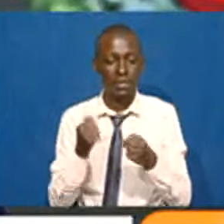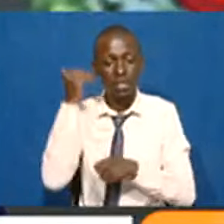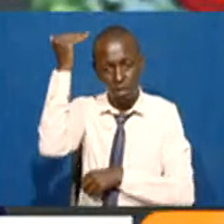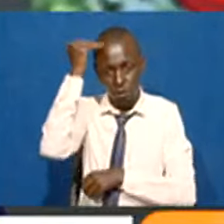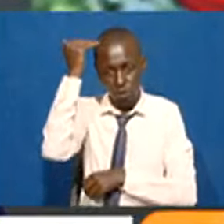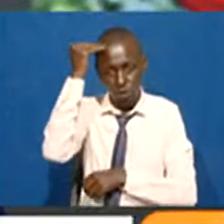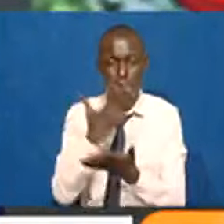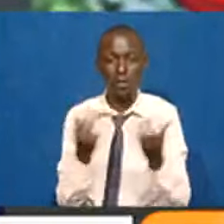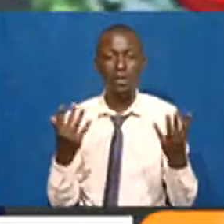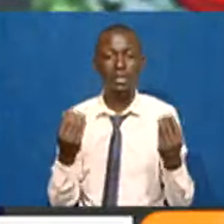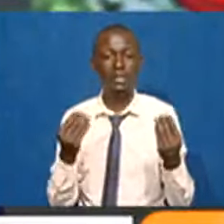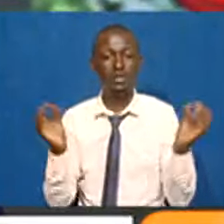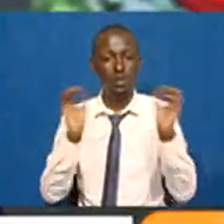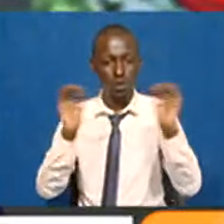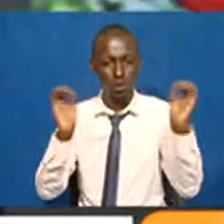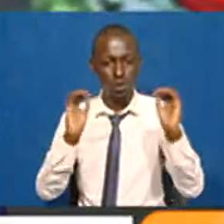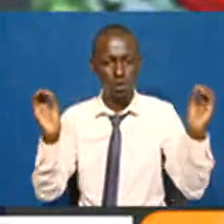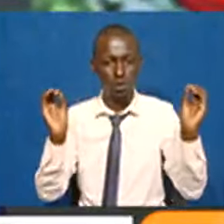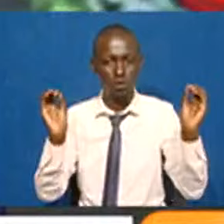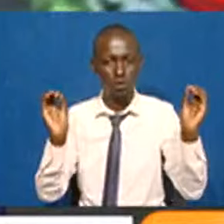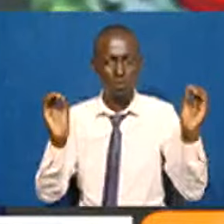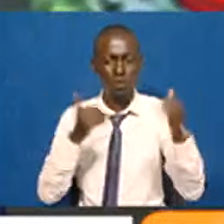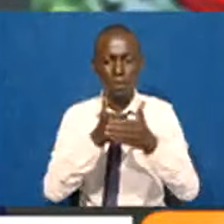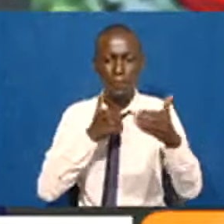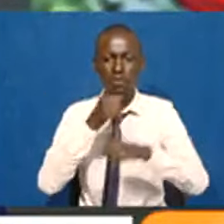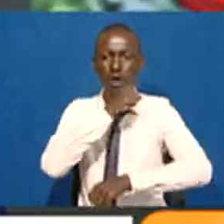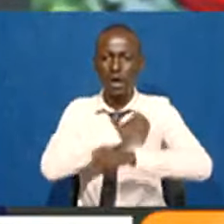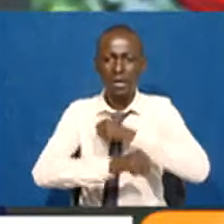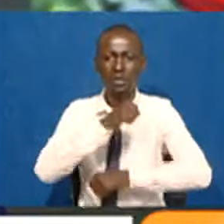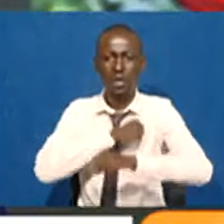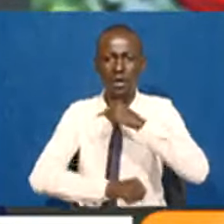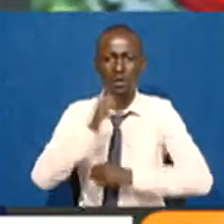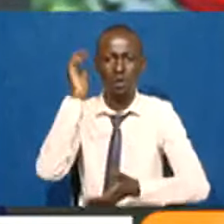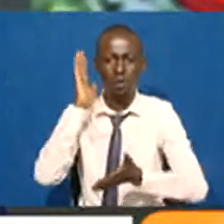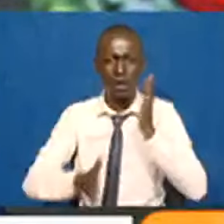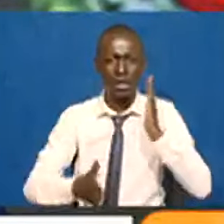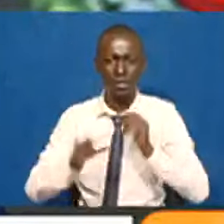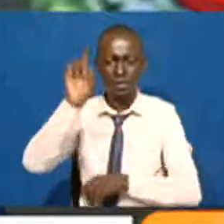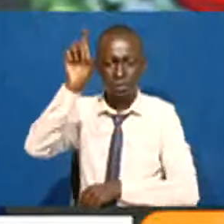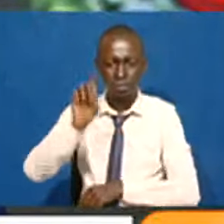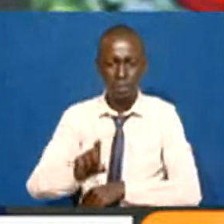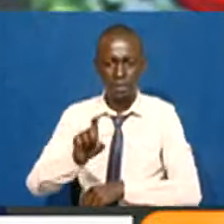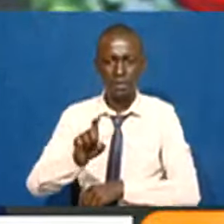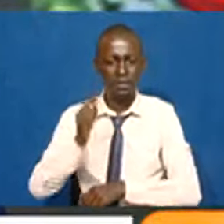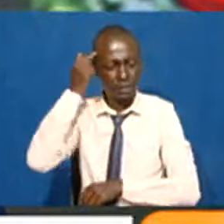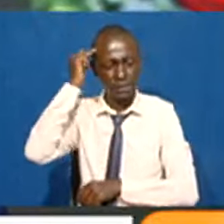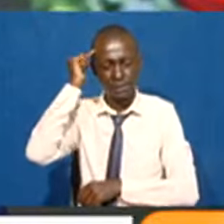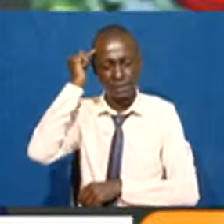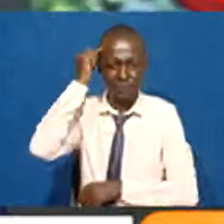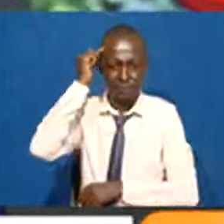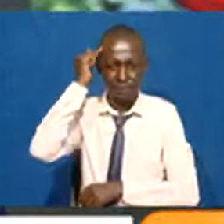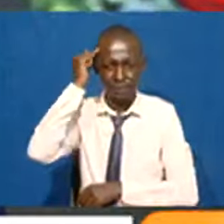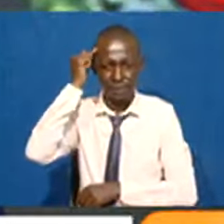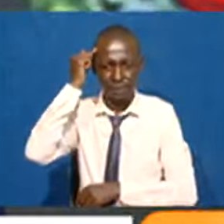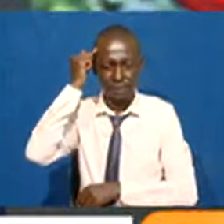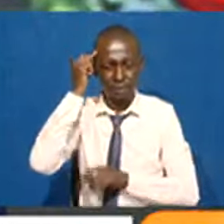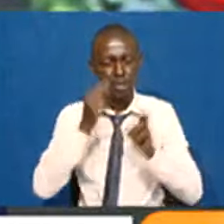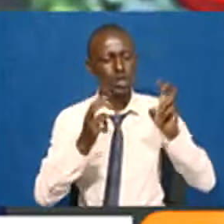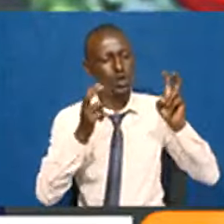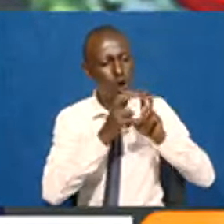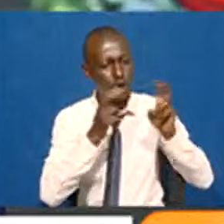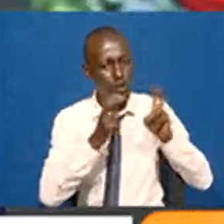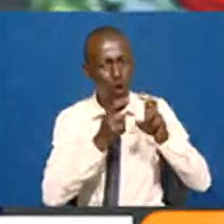complicated. Mm-hmm. And before we just rush into it, we need to take time, think about it, consult,